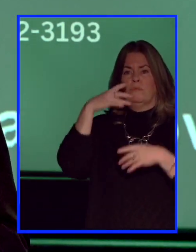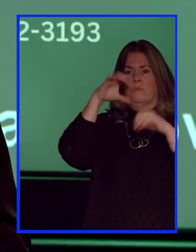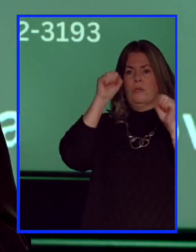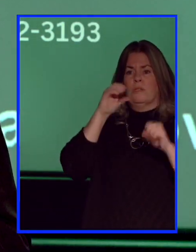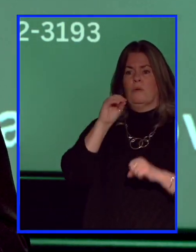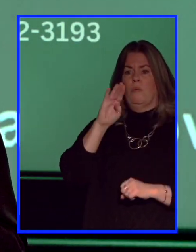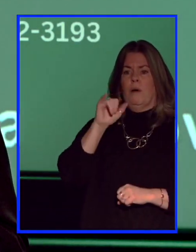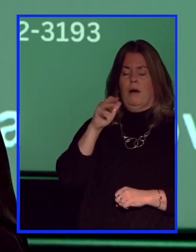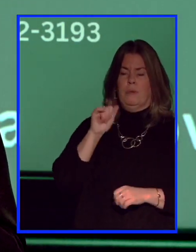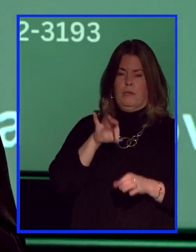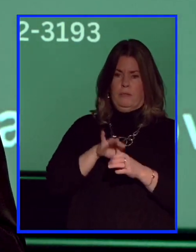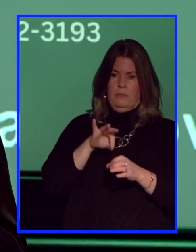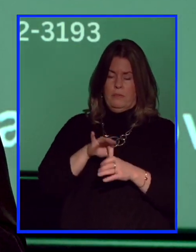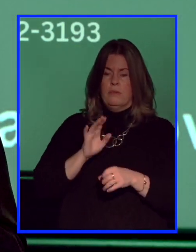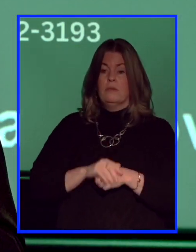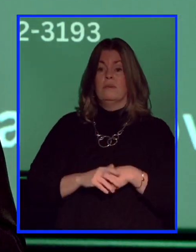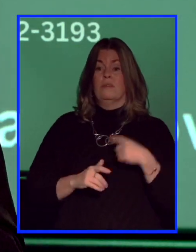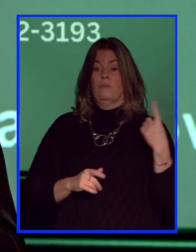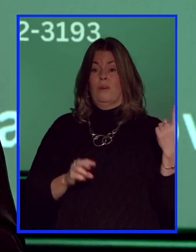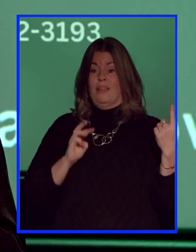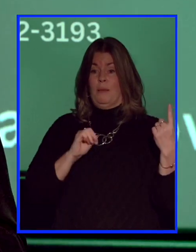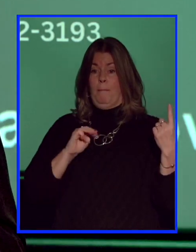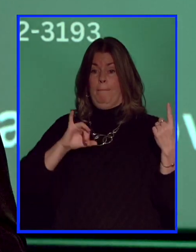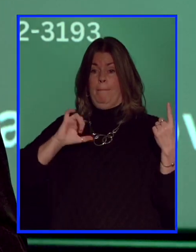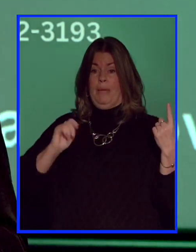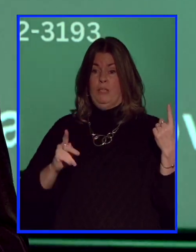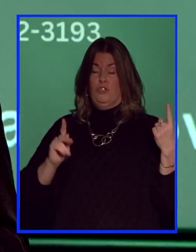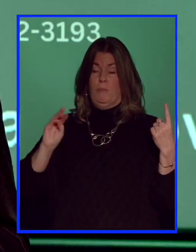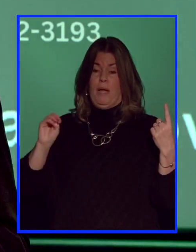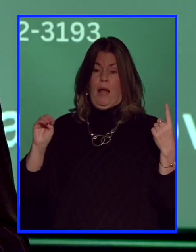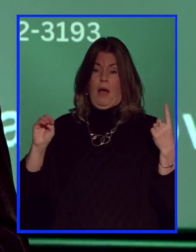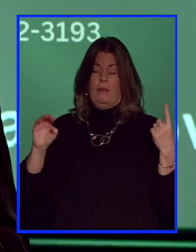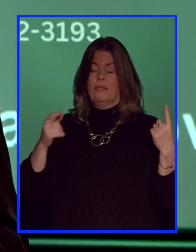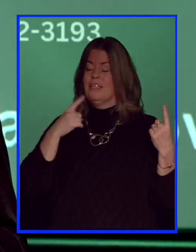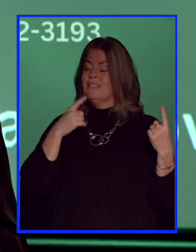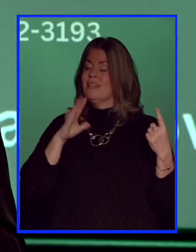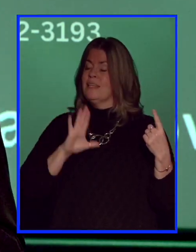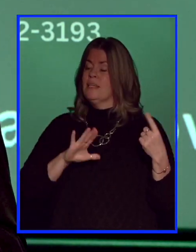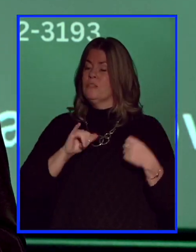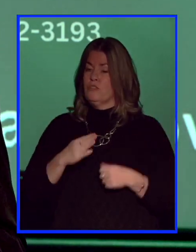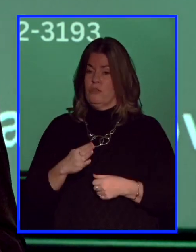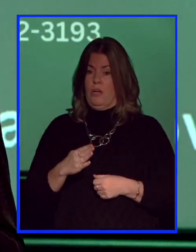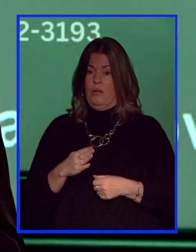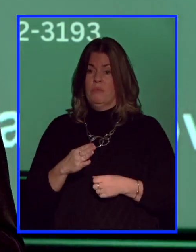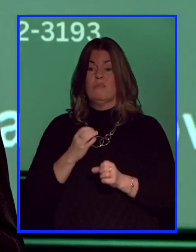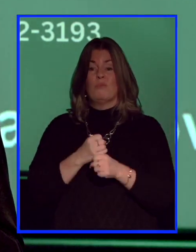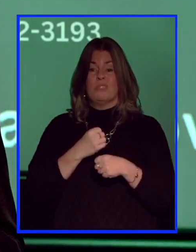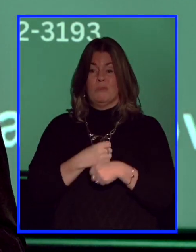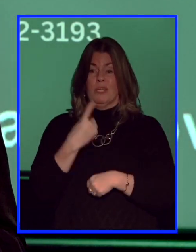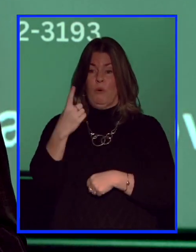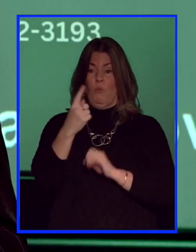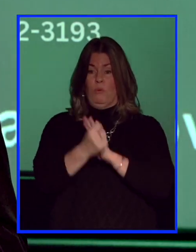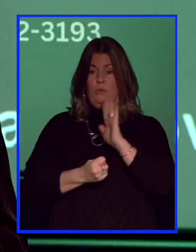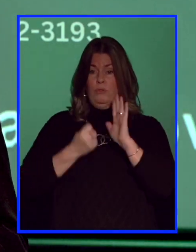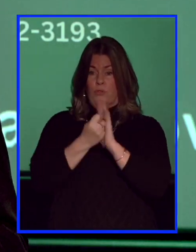elected, one of the things Mitch McConnell said was that he regarded his job was to make him a one-term